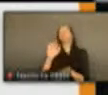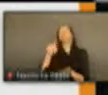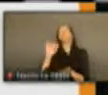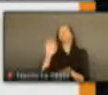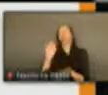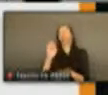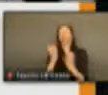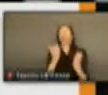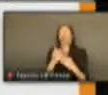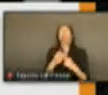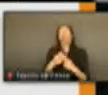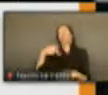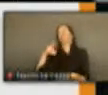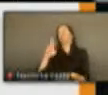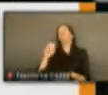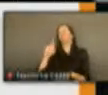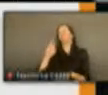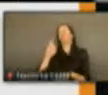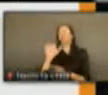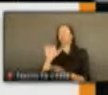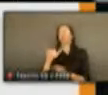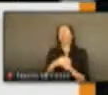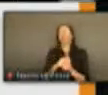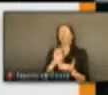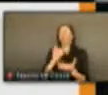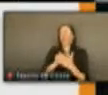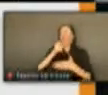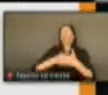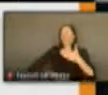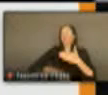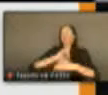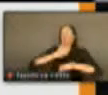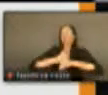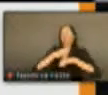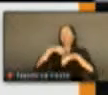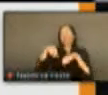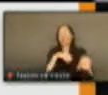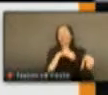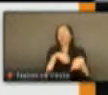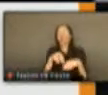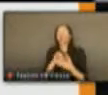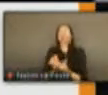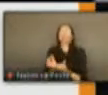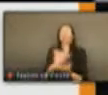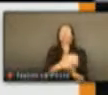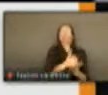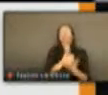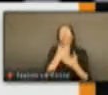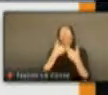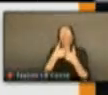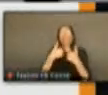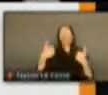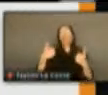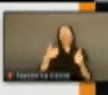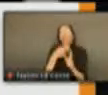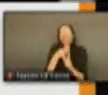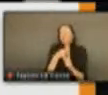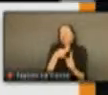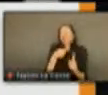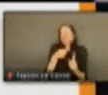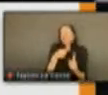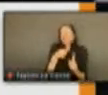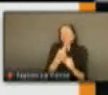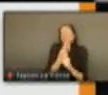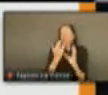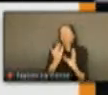Proprietary activities are fee-based activities which are collected separately from the user of the service.